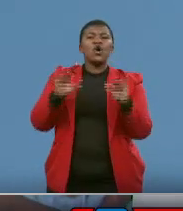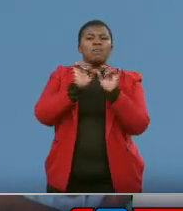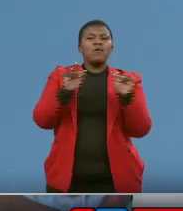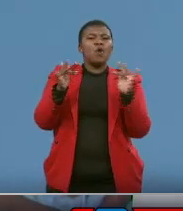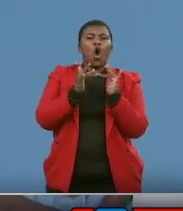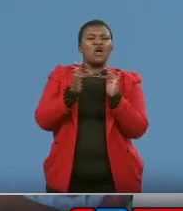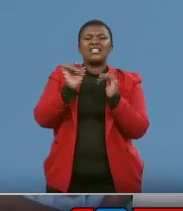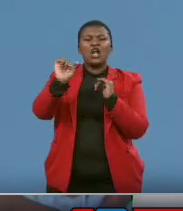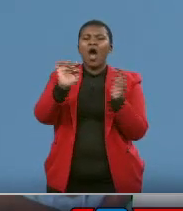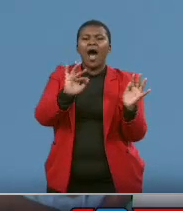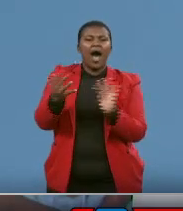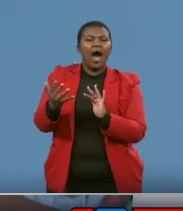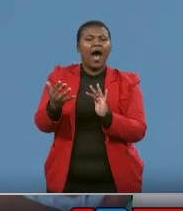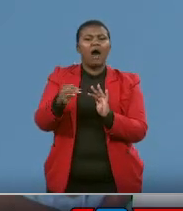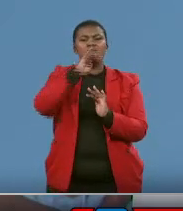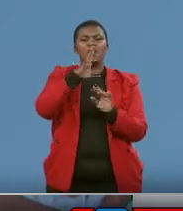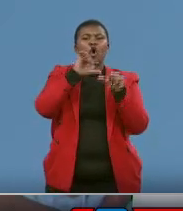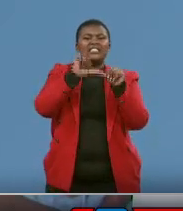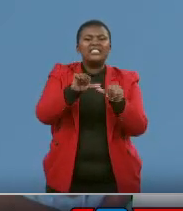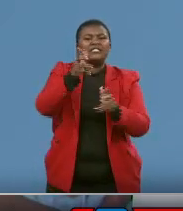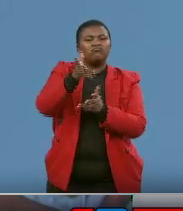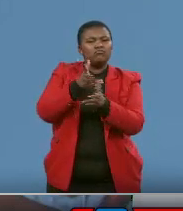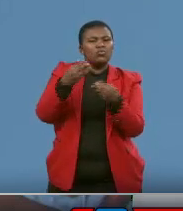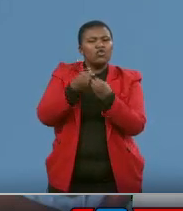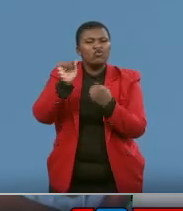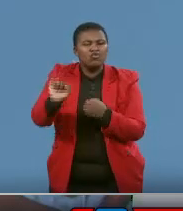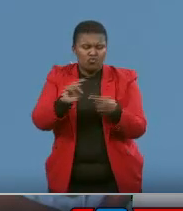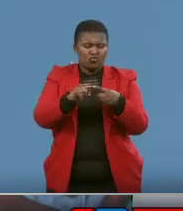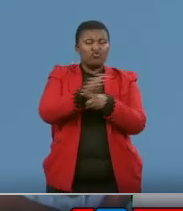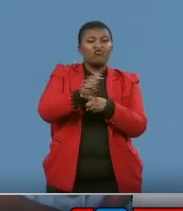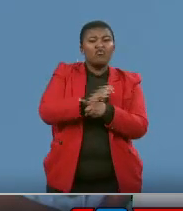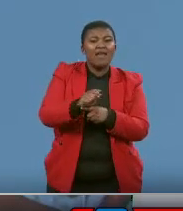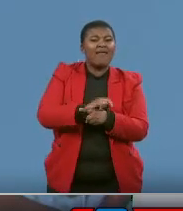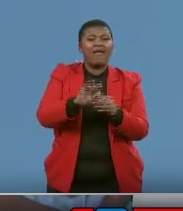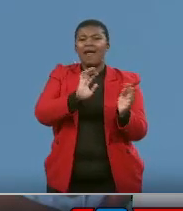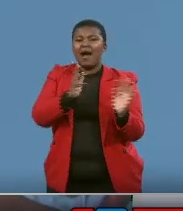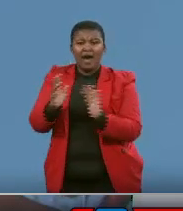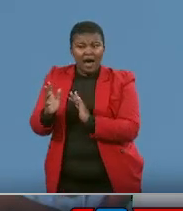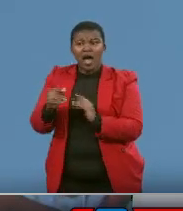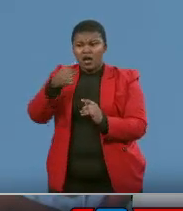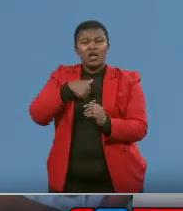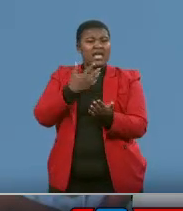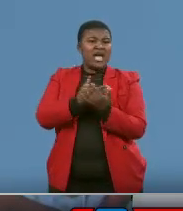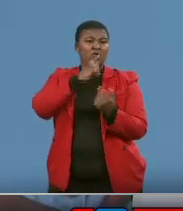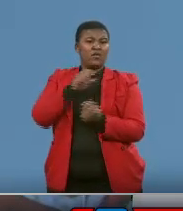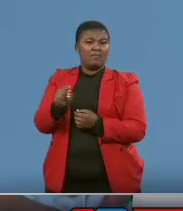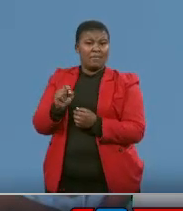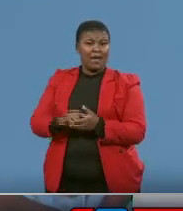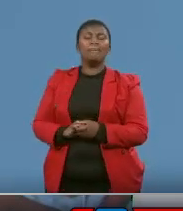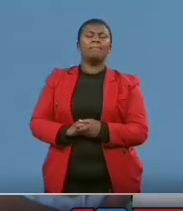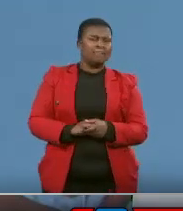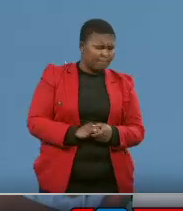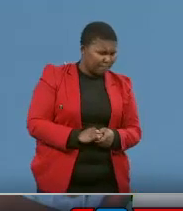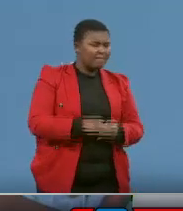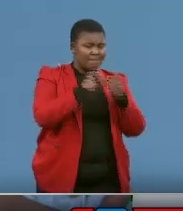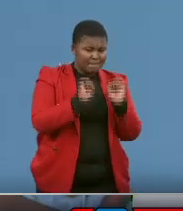we need to try and keep this going while the conversation's there. It's very trendy, no offense, it's very cool, but we can use that. We can use that to further. We can do that. So